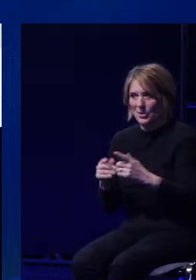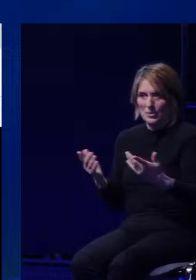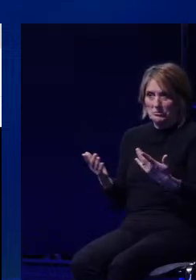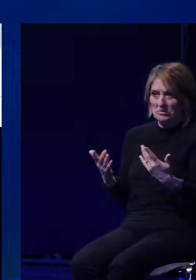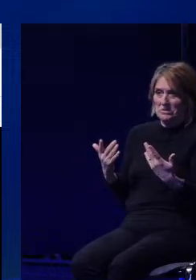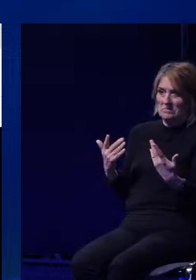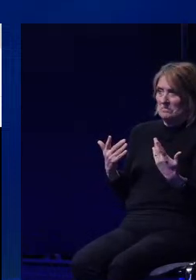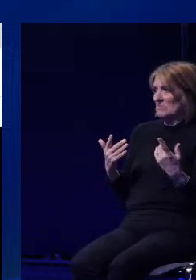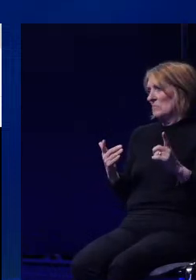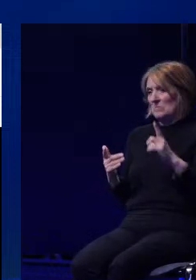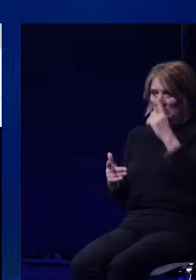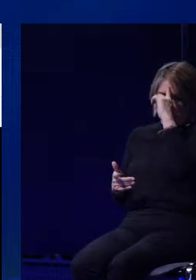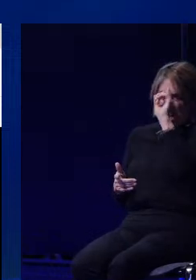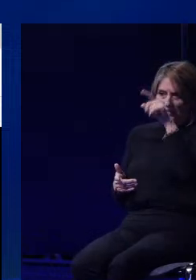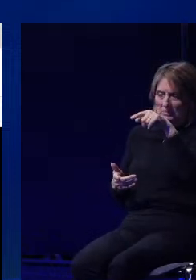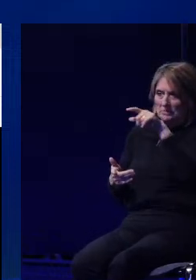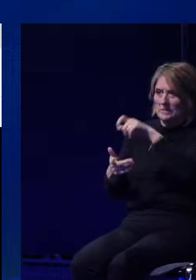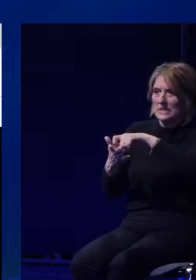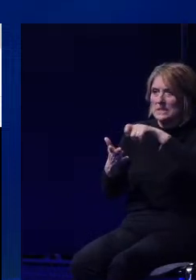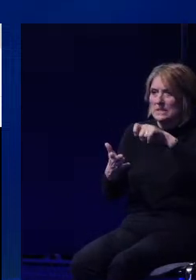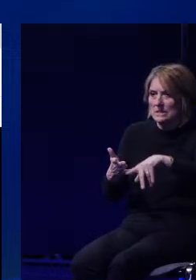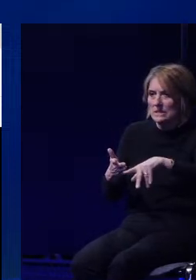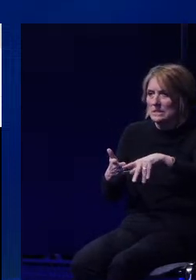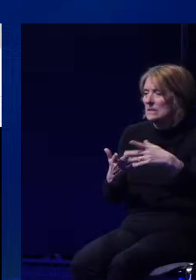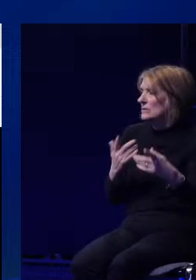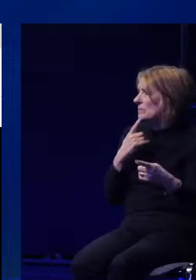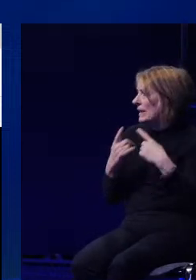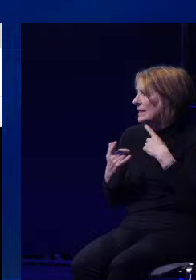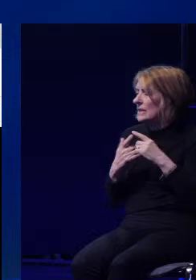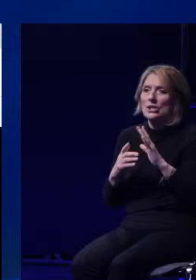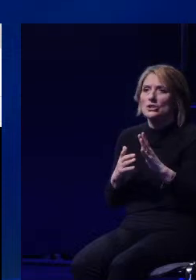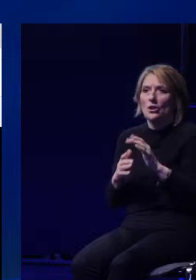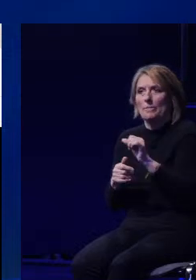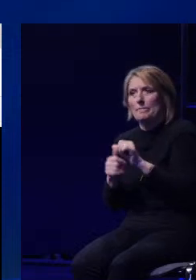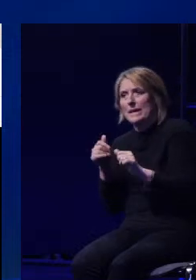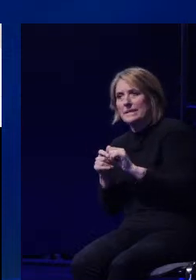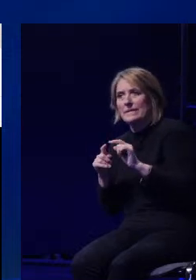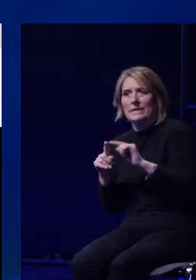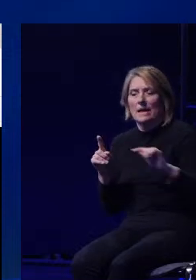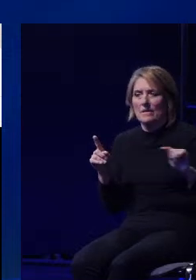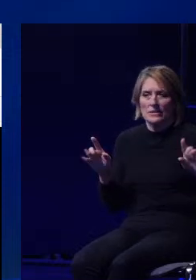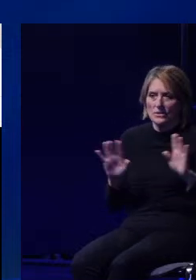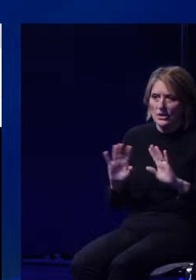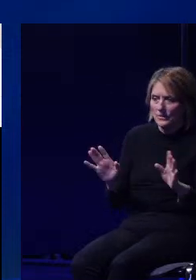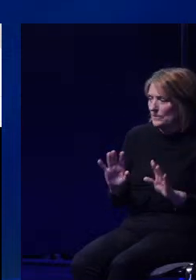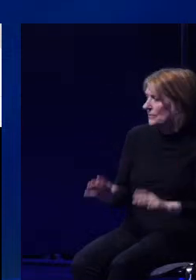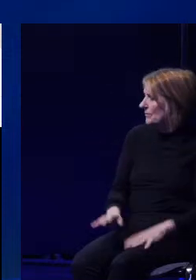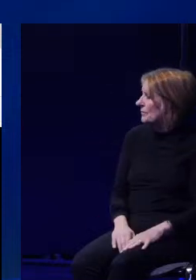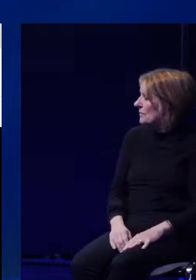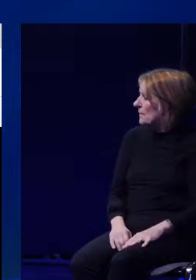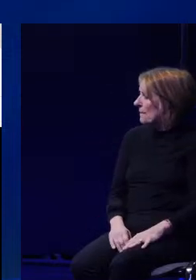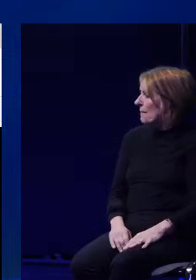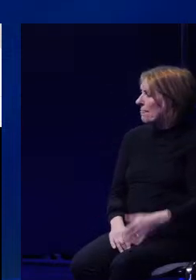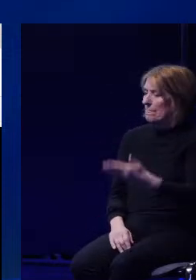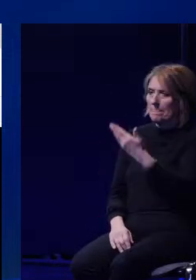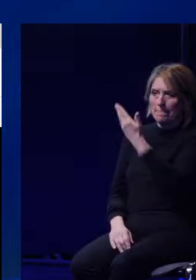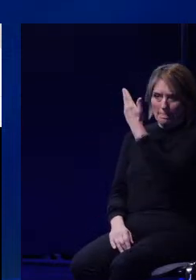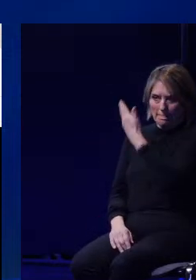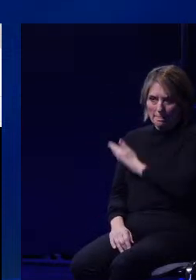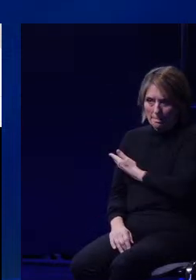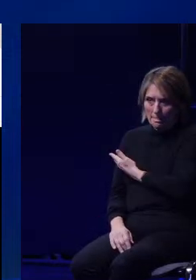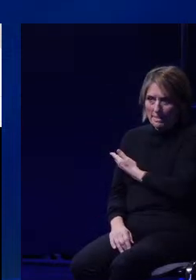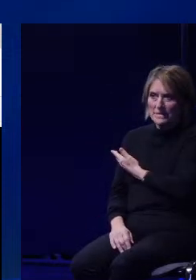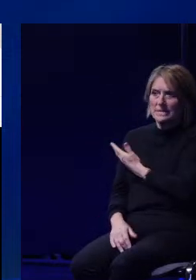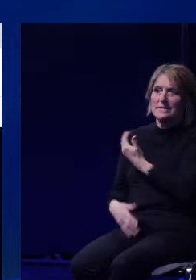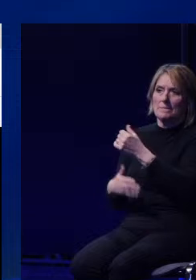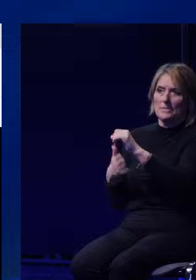able to plug in the data. So it's not like this is a better list than anything Unreal would do. But that happens to be sort of the list